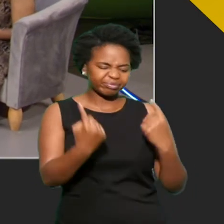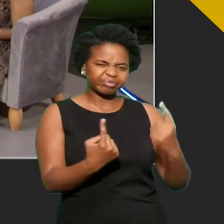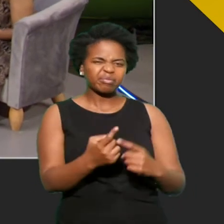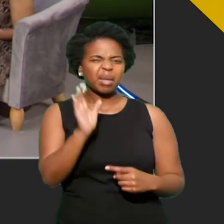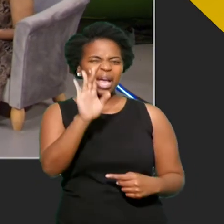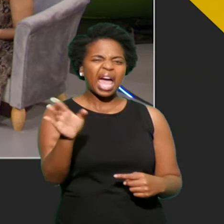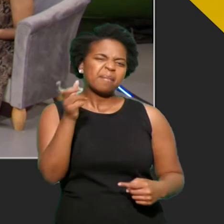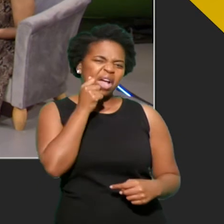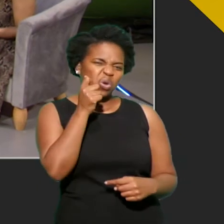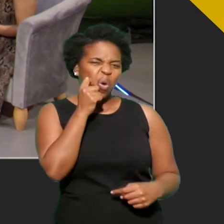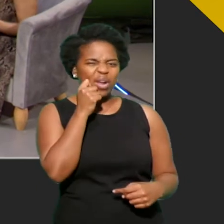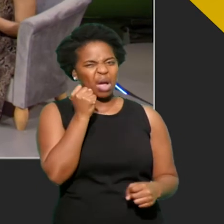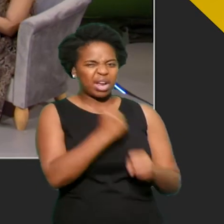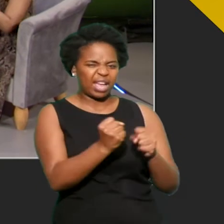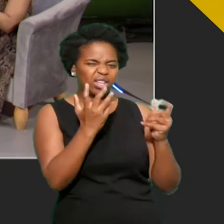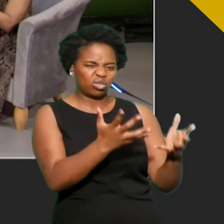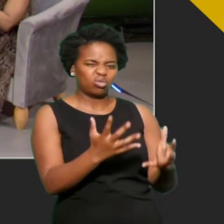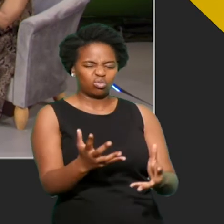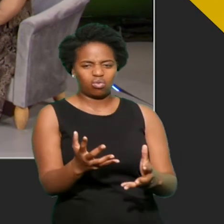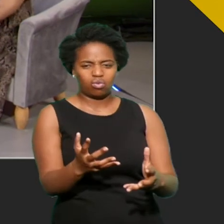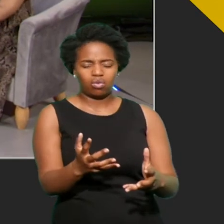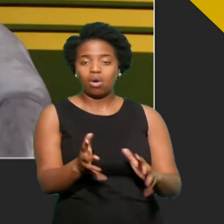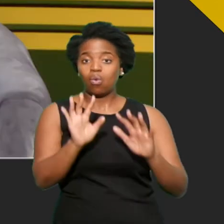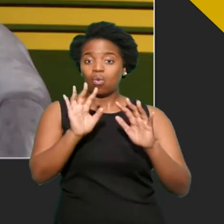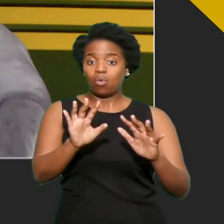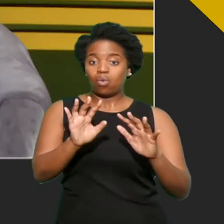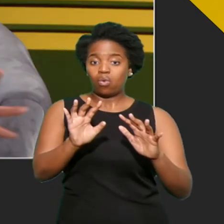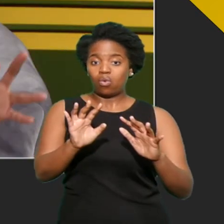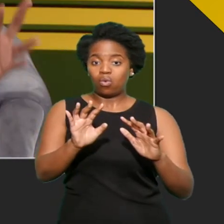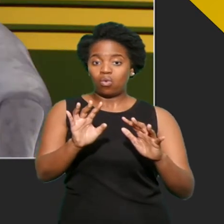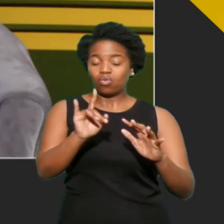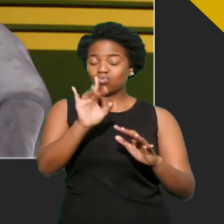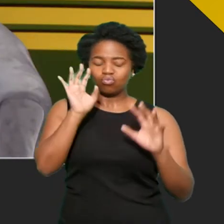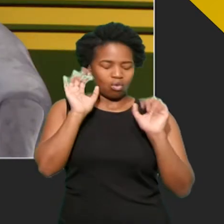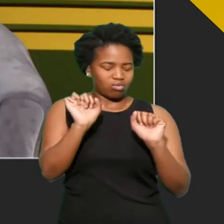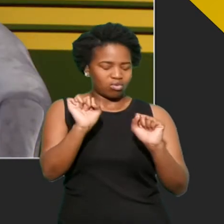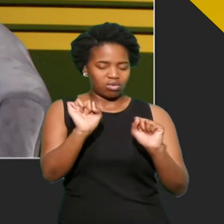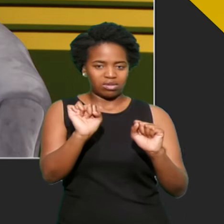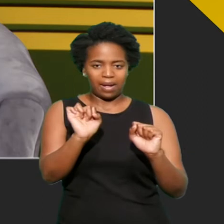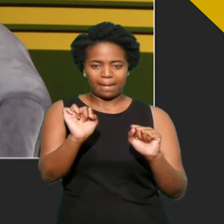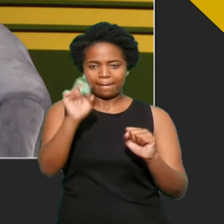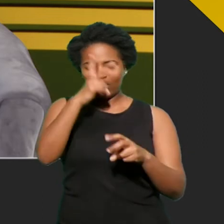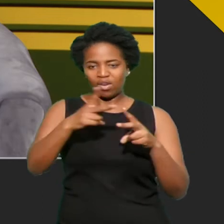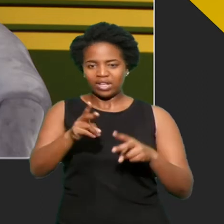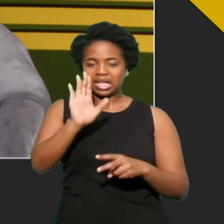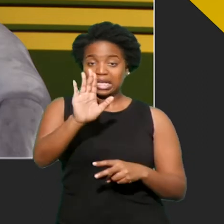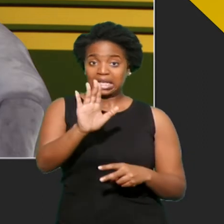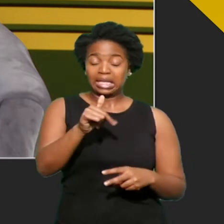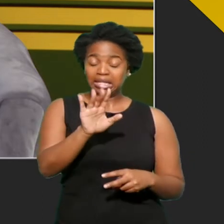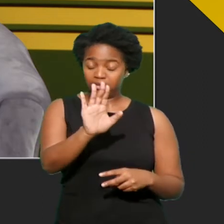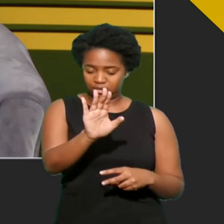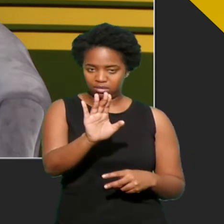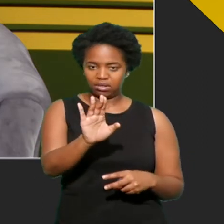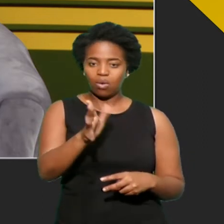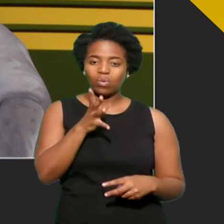but Professor, when we do that, you are dropping the gems, what are everything that we should know as a